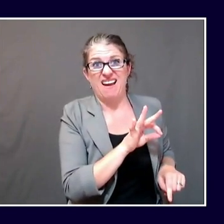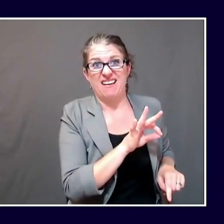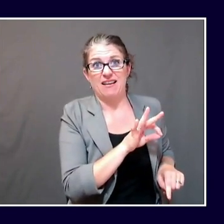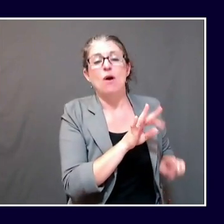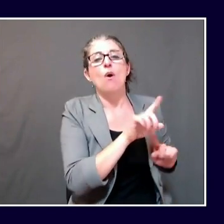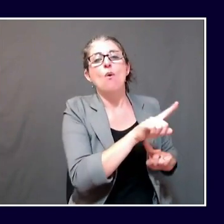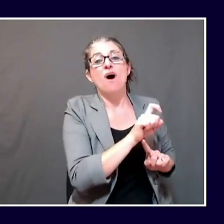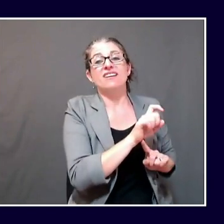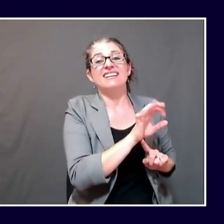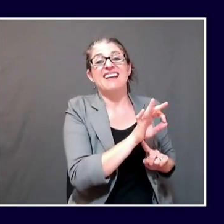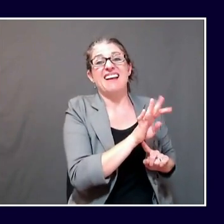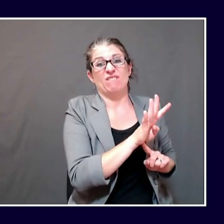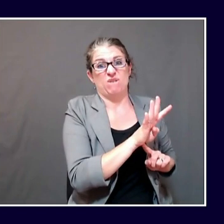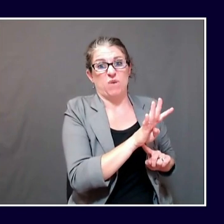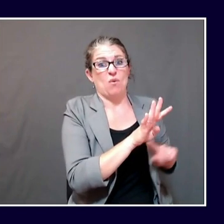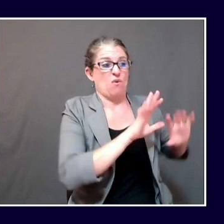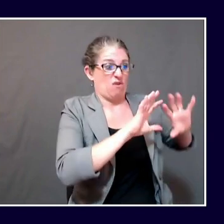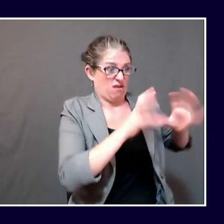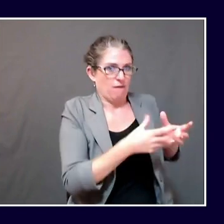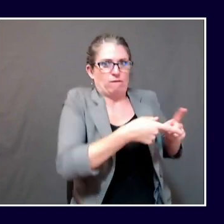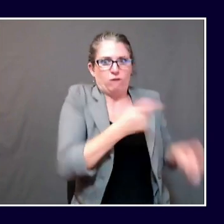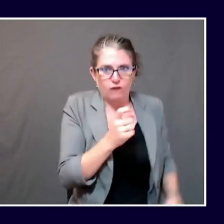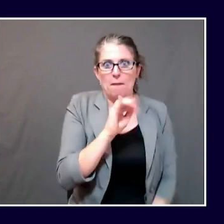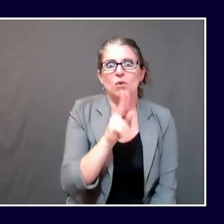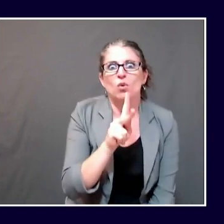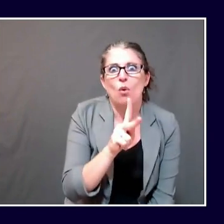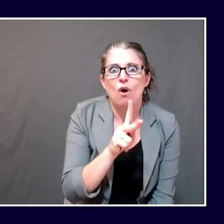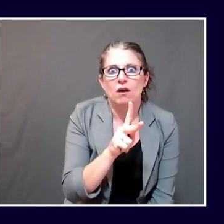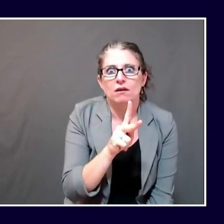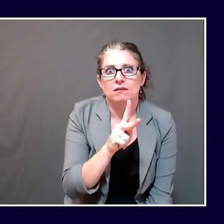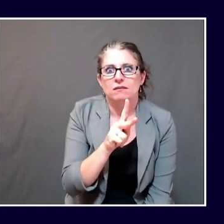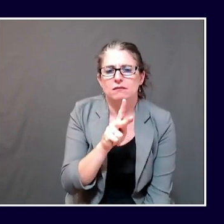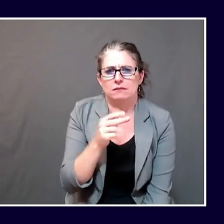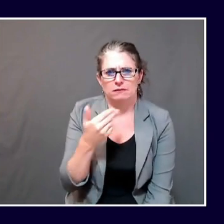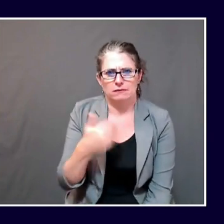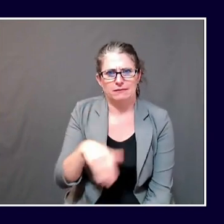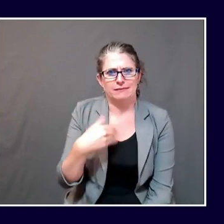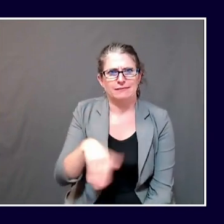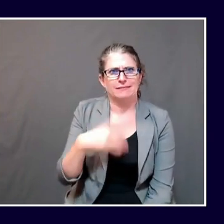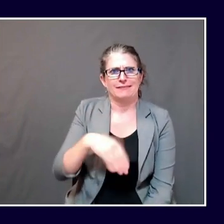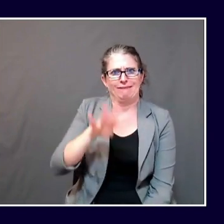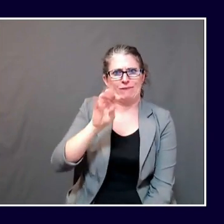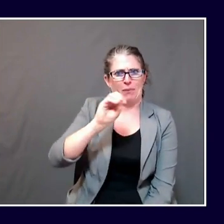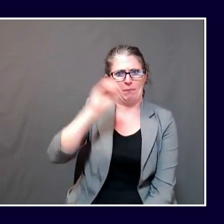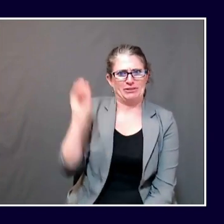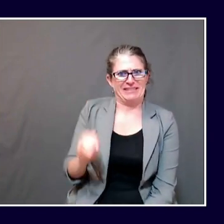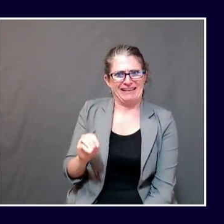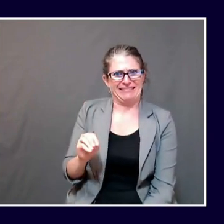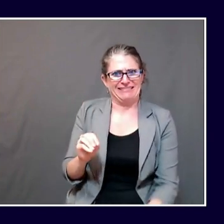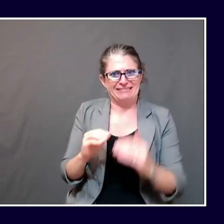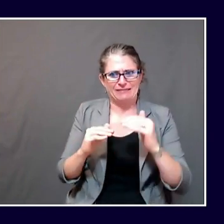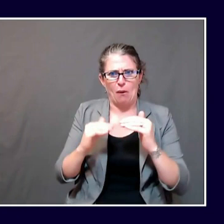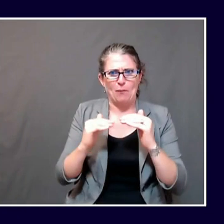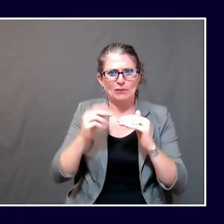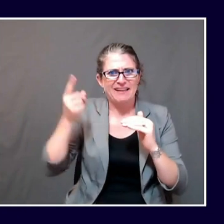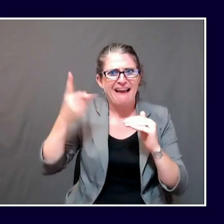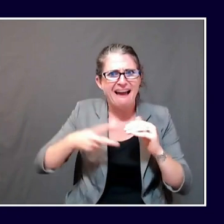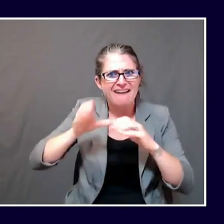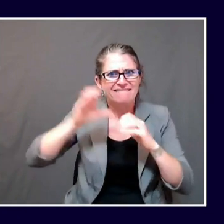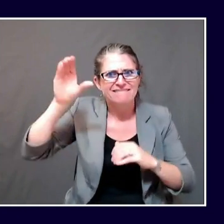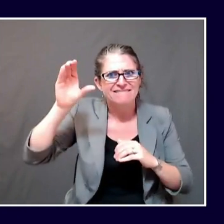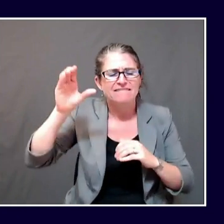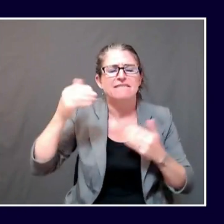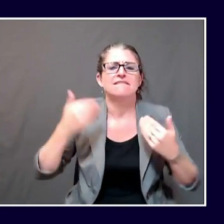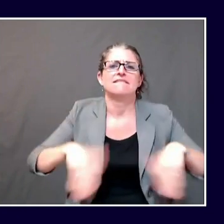County, which by comparison accounts for 15% of Maine's population, but yet